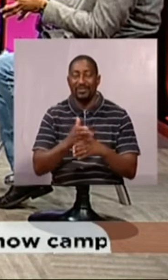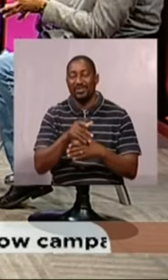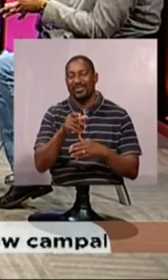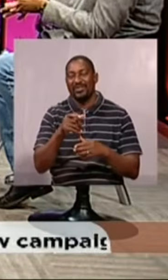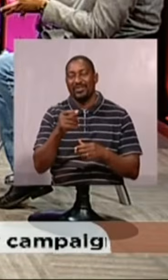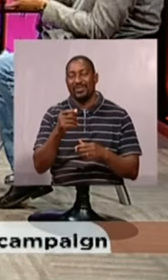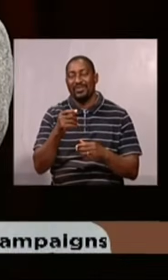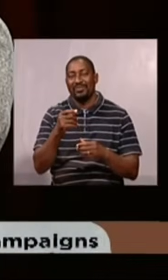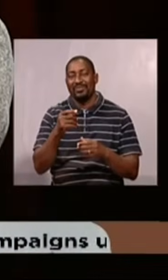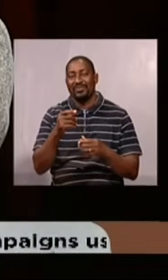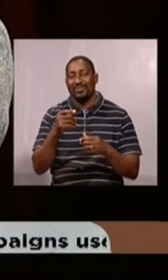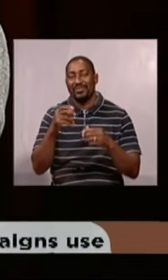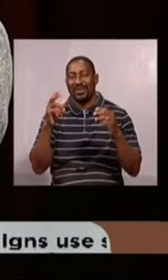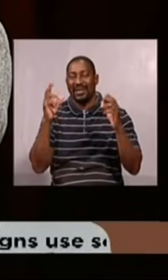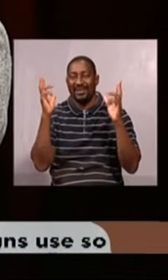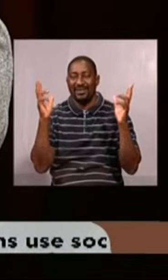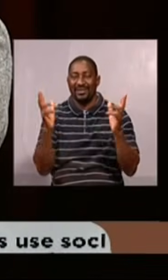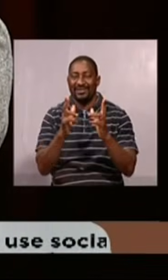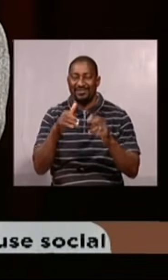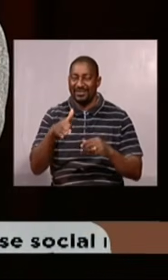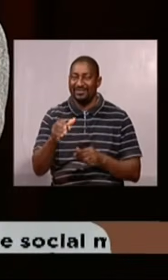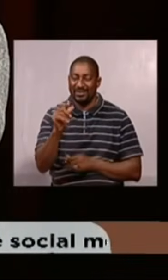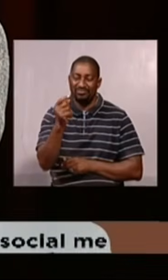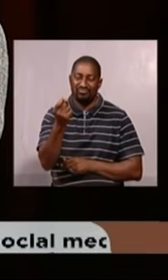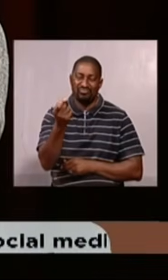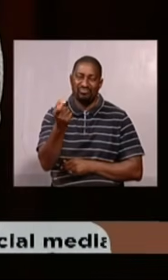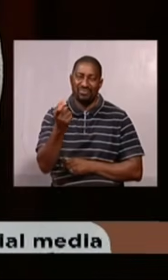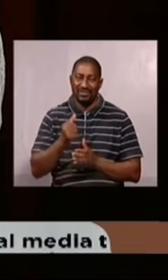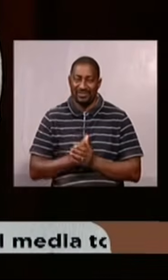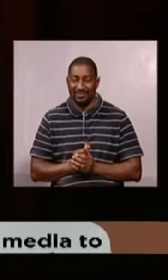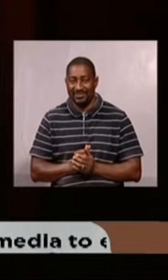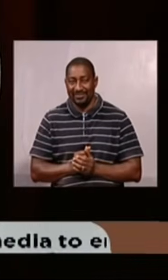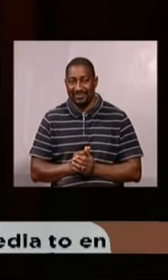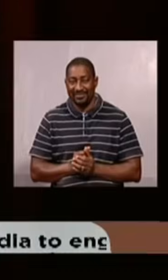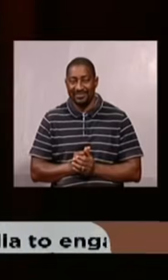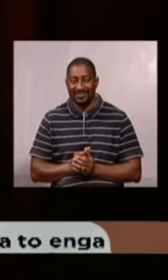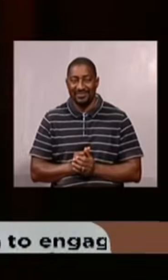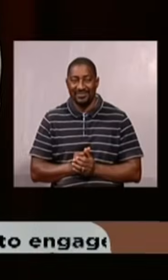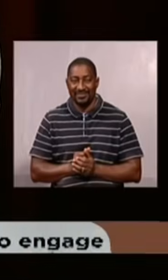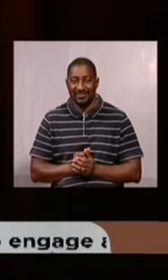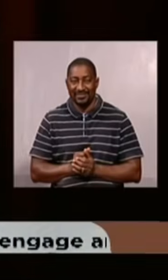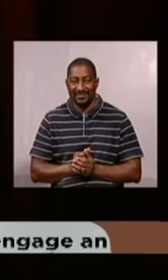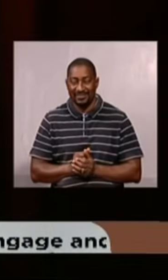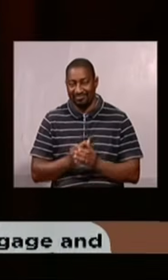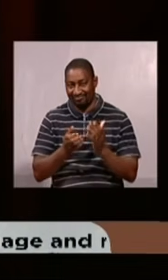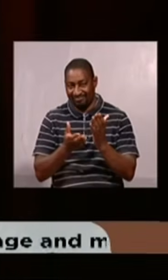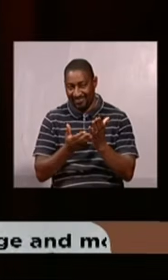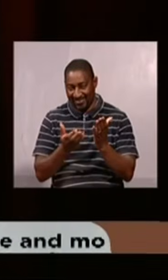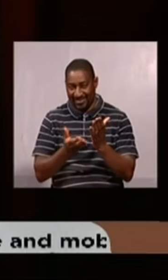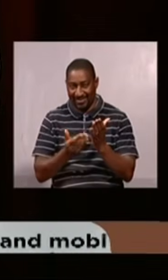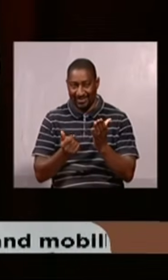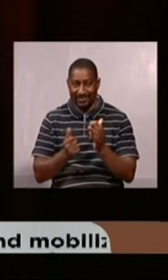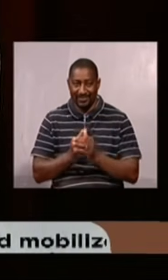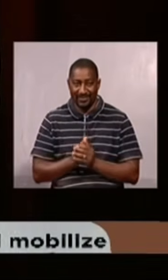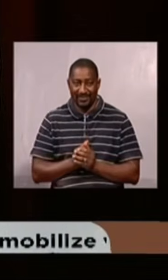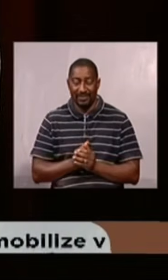have. It's easy to identify, have mutual friends. Okay, it is this person. Let me make an example. It's easier to take action, but people